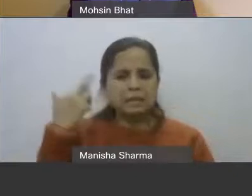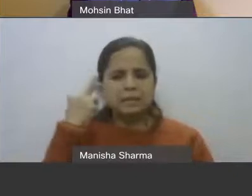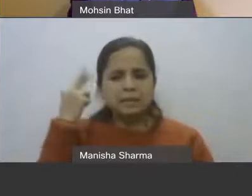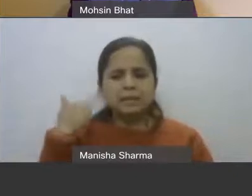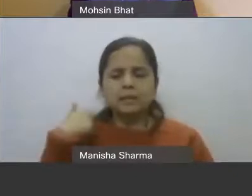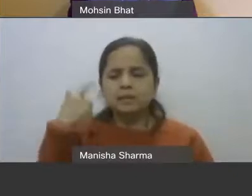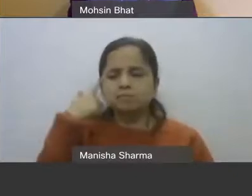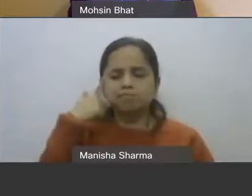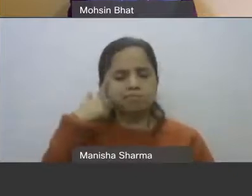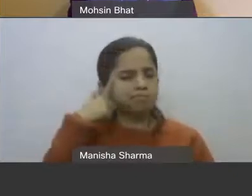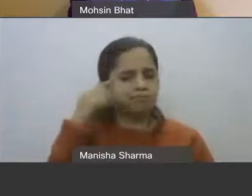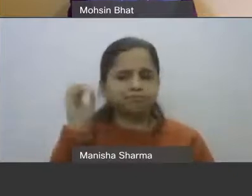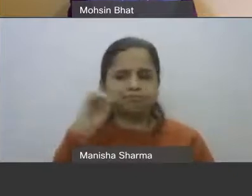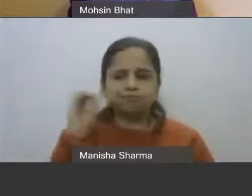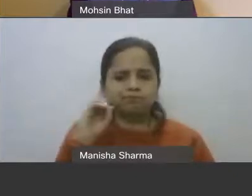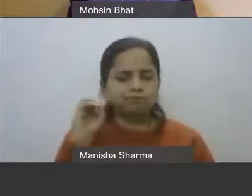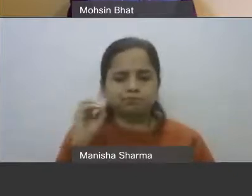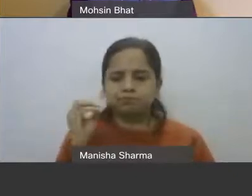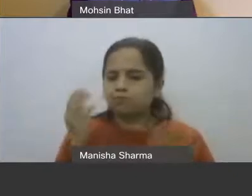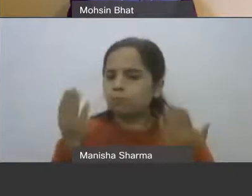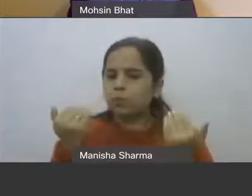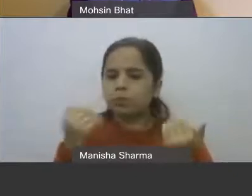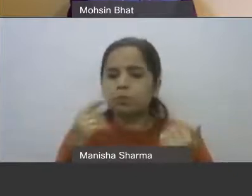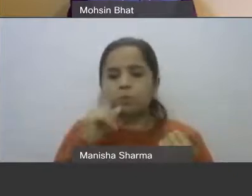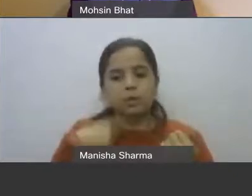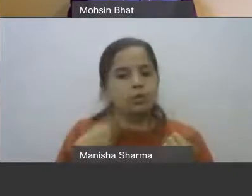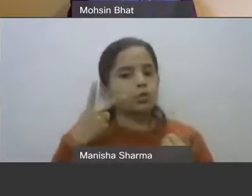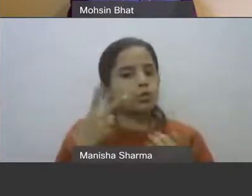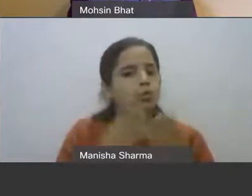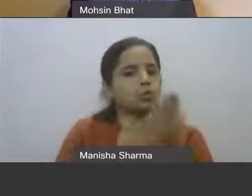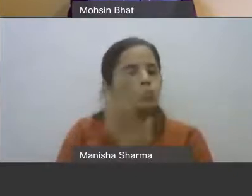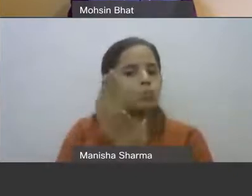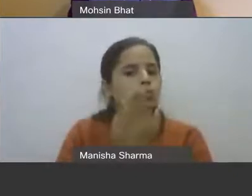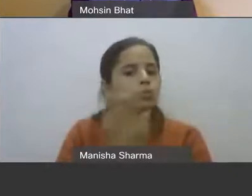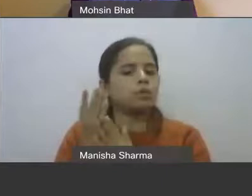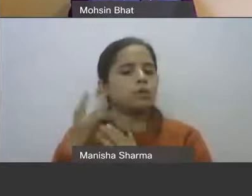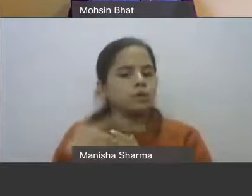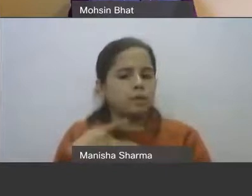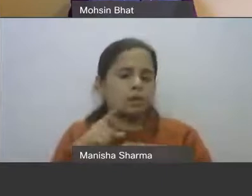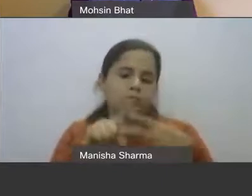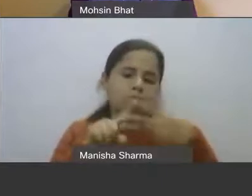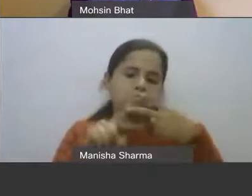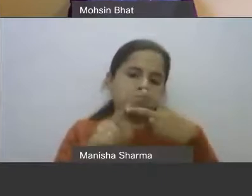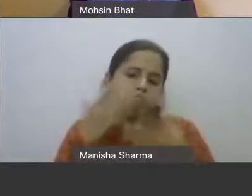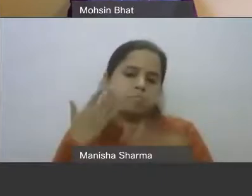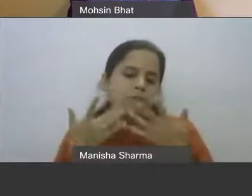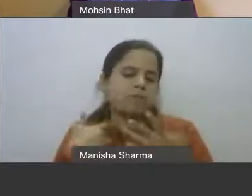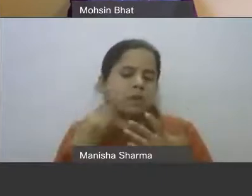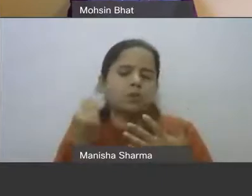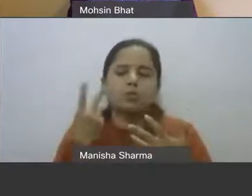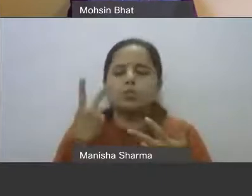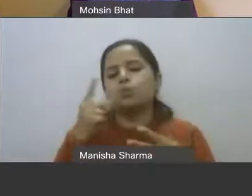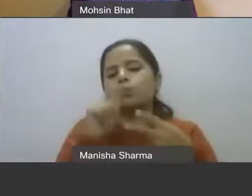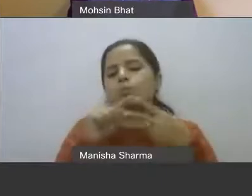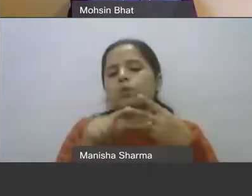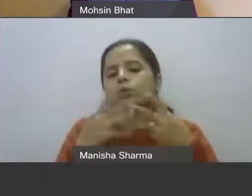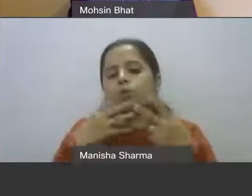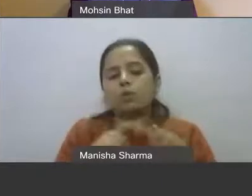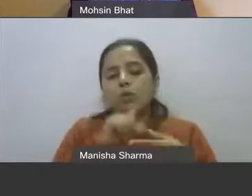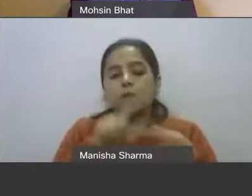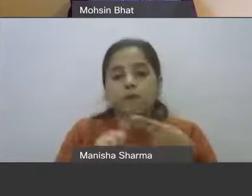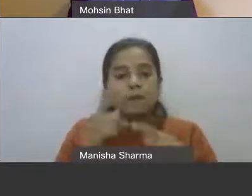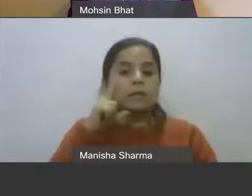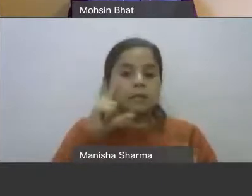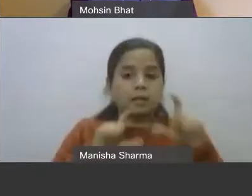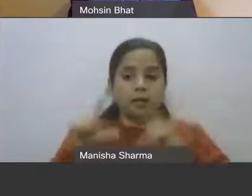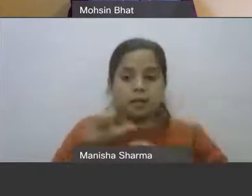disagree, right? But I think I would have two preliminary notes of caution. The first note of caution is